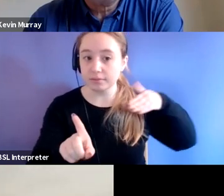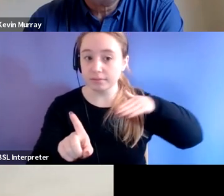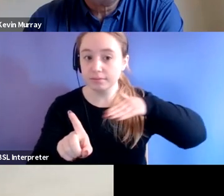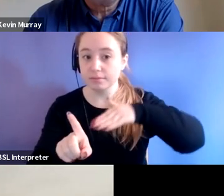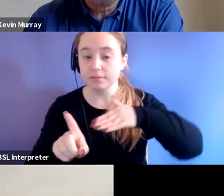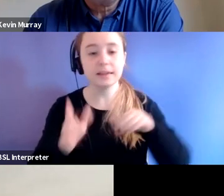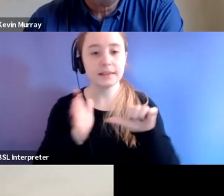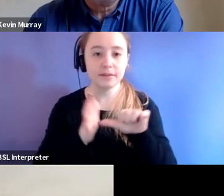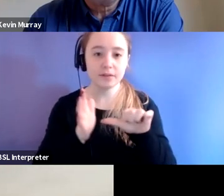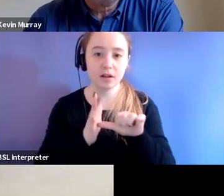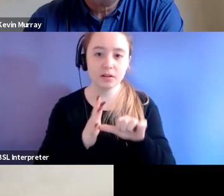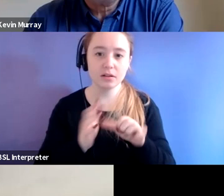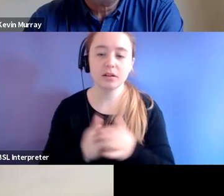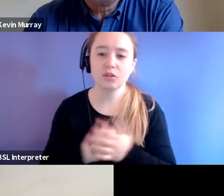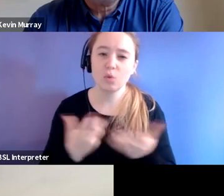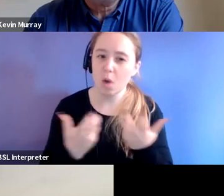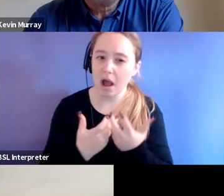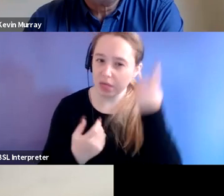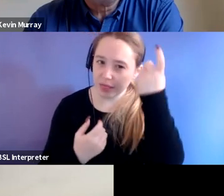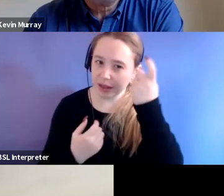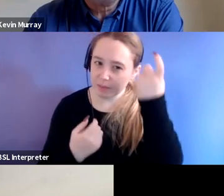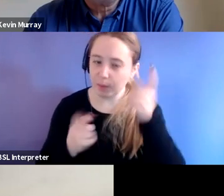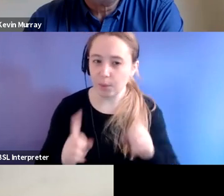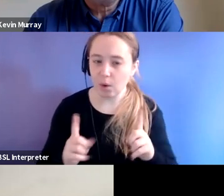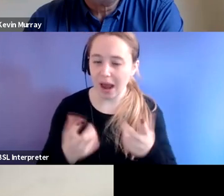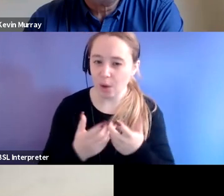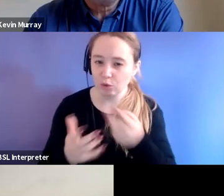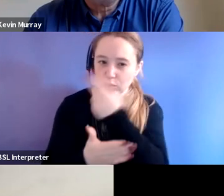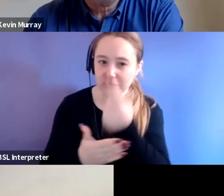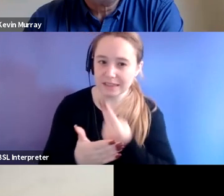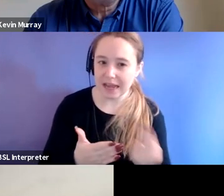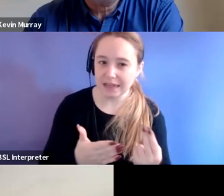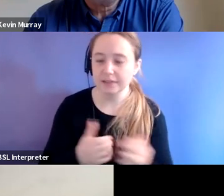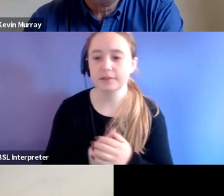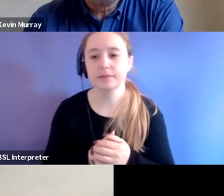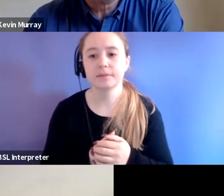for these changes in how we live in terms of design for 20-minute neighbourhoods?